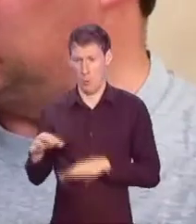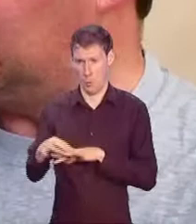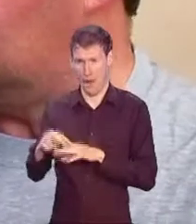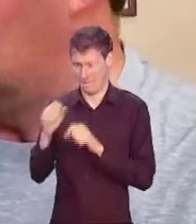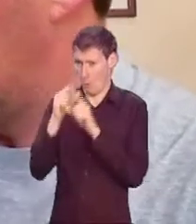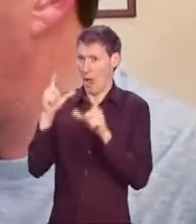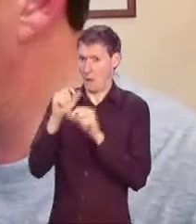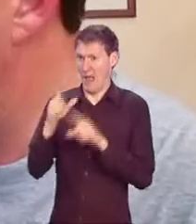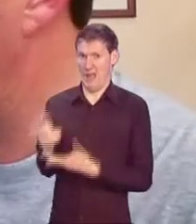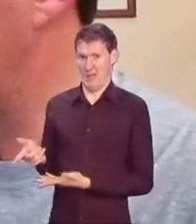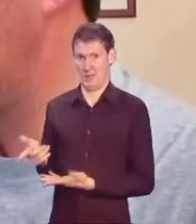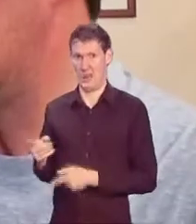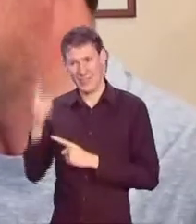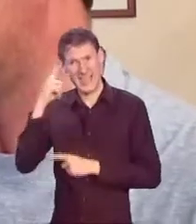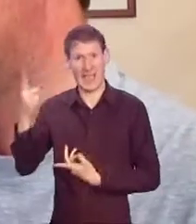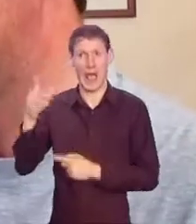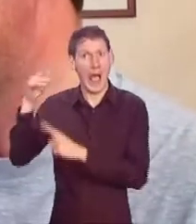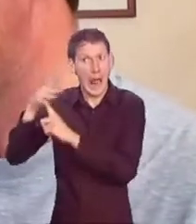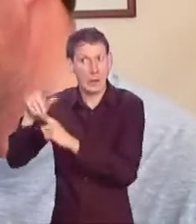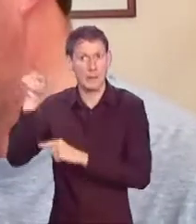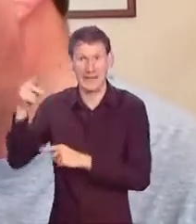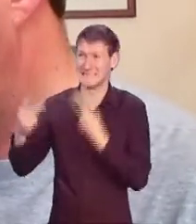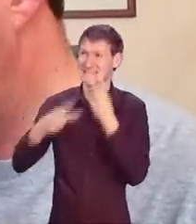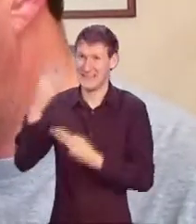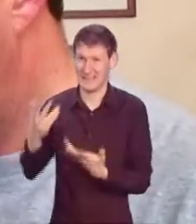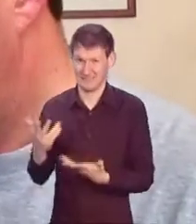me awake because she hears singing in helicopters.